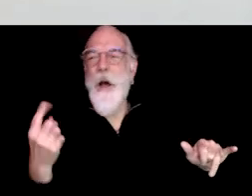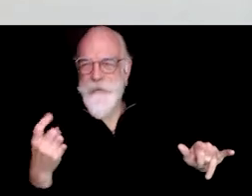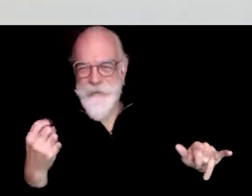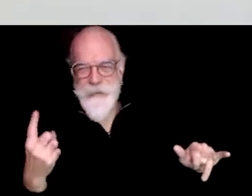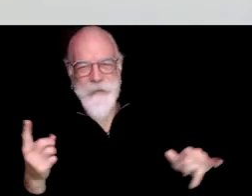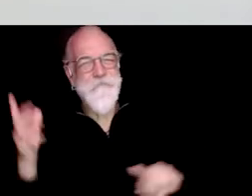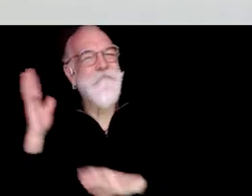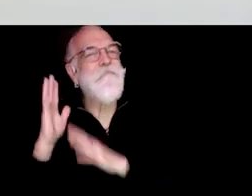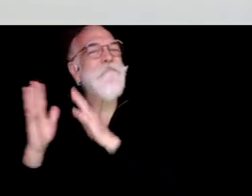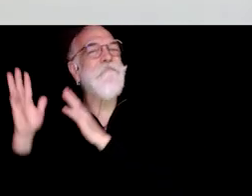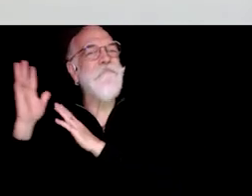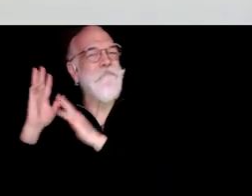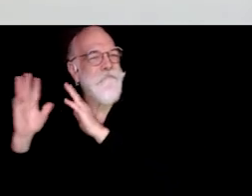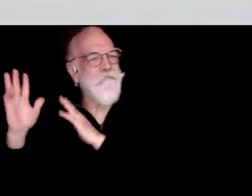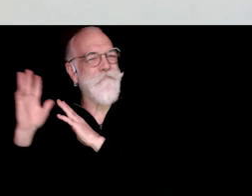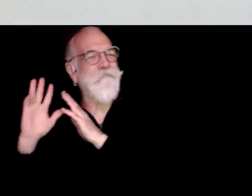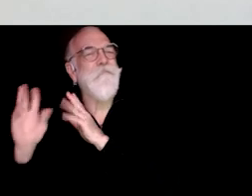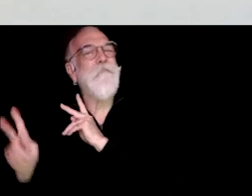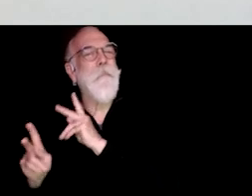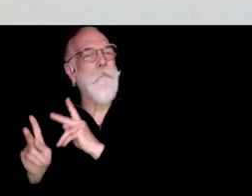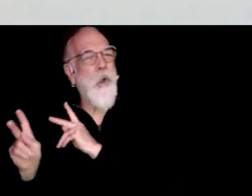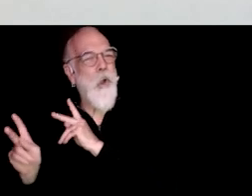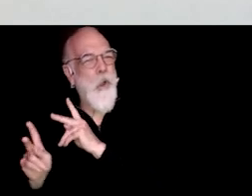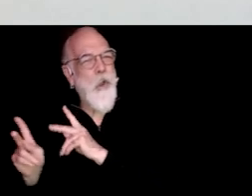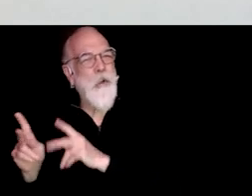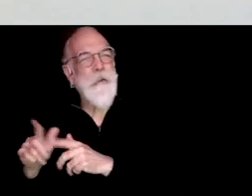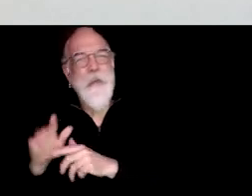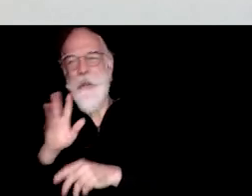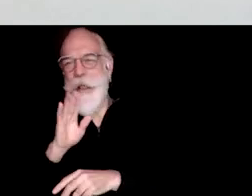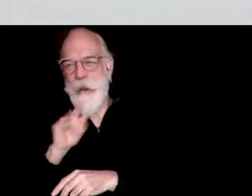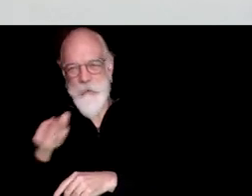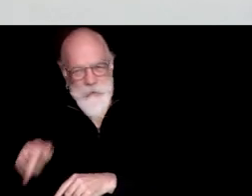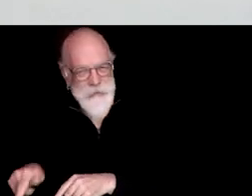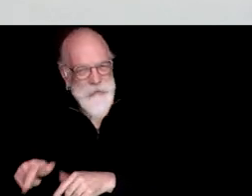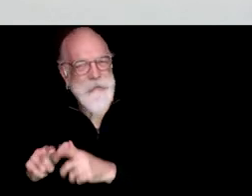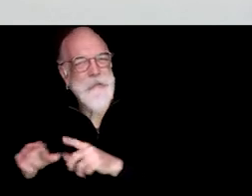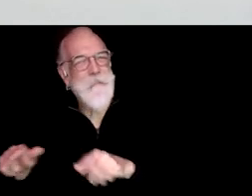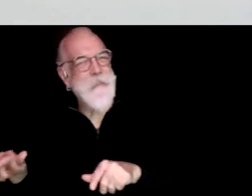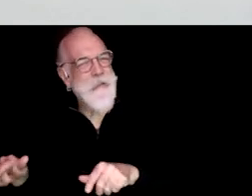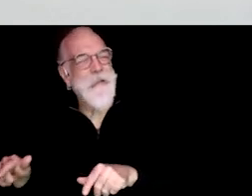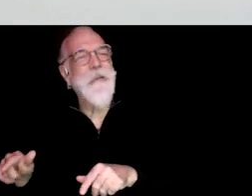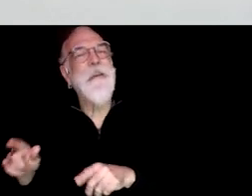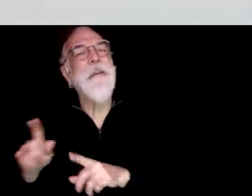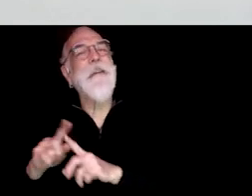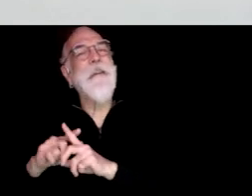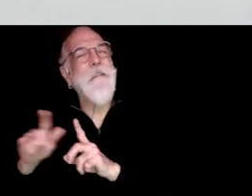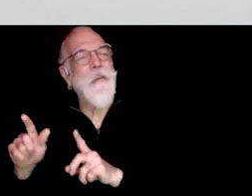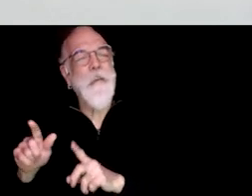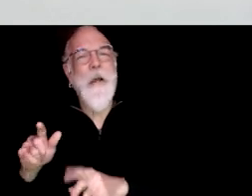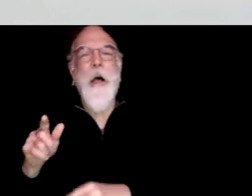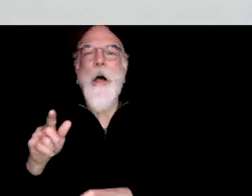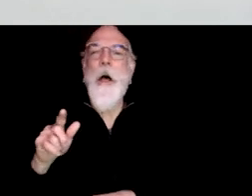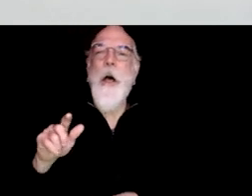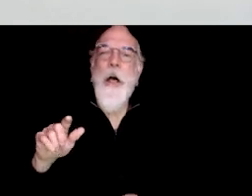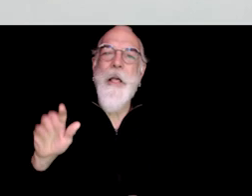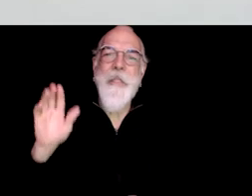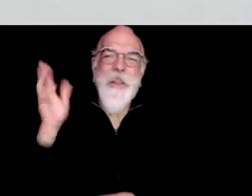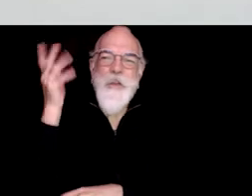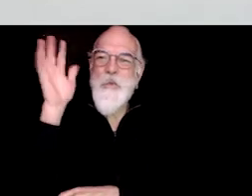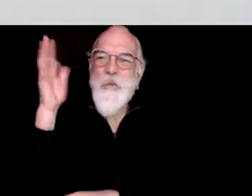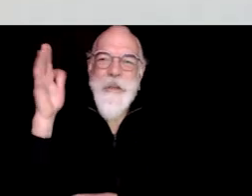ancestors thought about the world by the way the words describe things. We call the cottonwood tree, it's